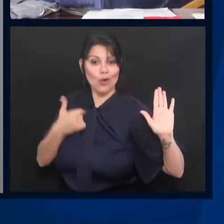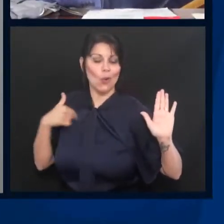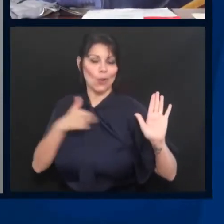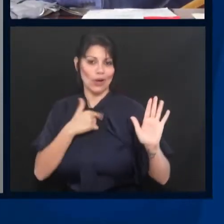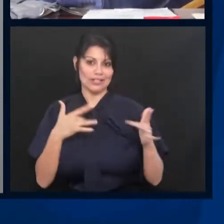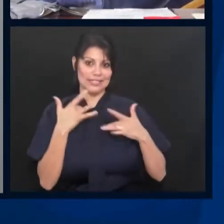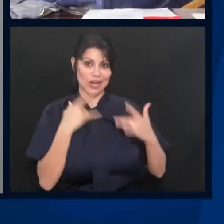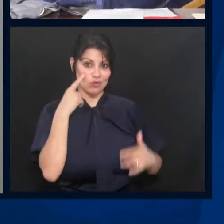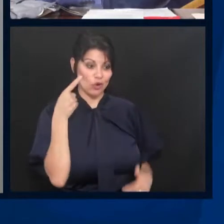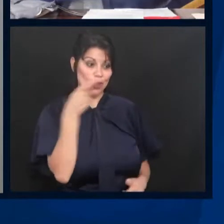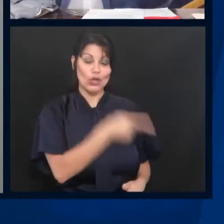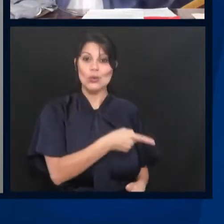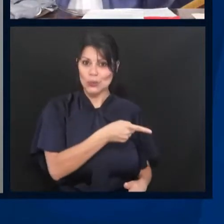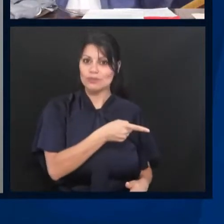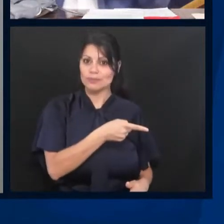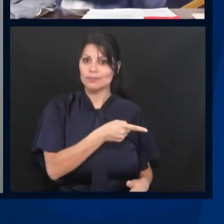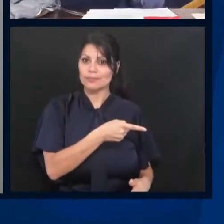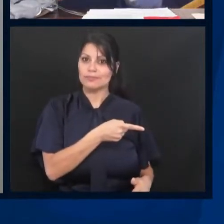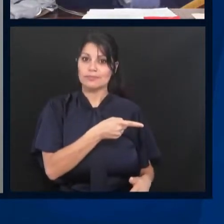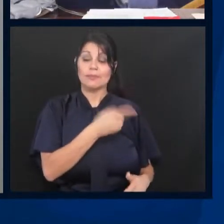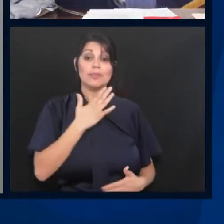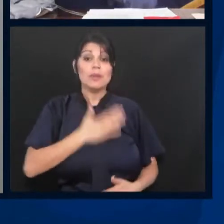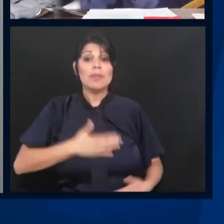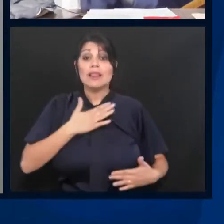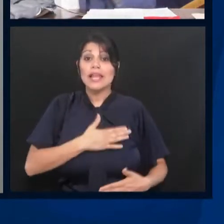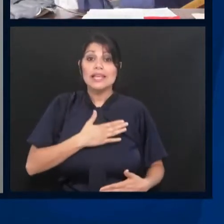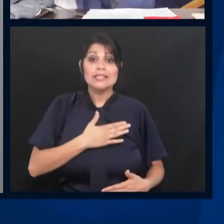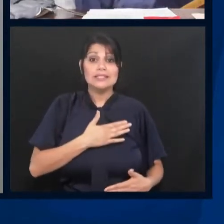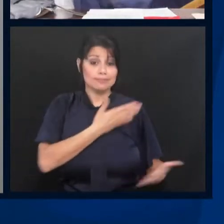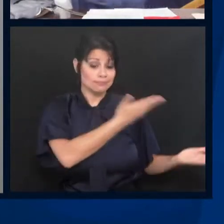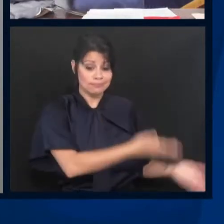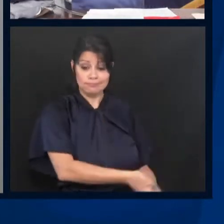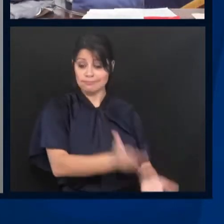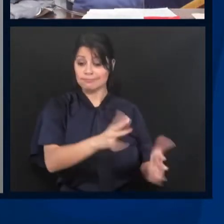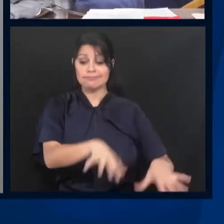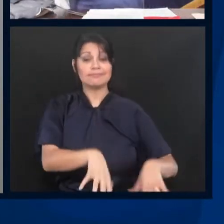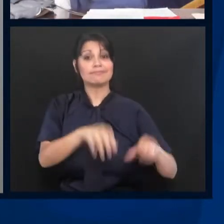Christopher, and please, you've got the stage now.